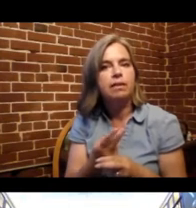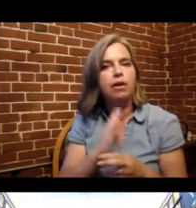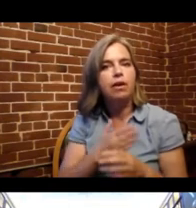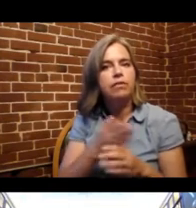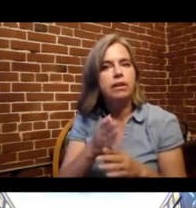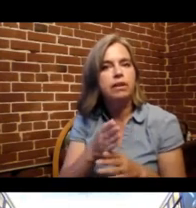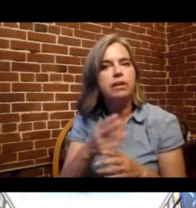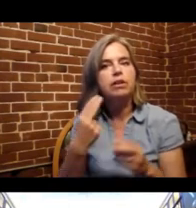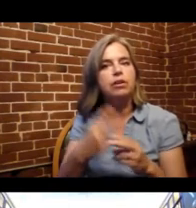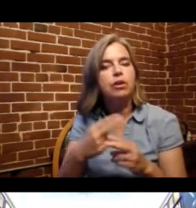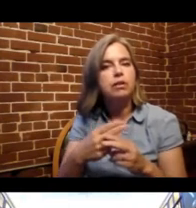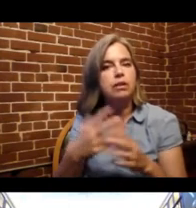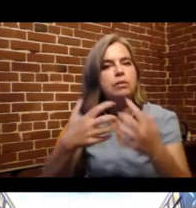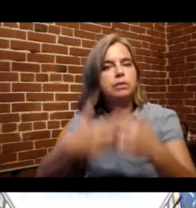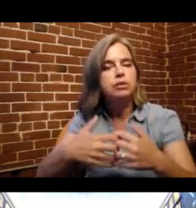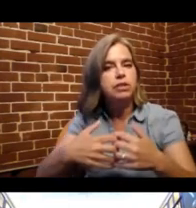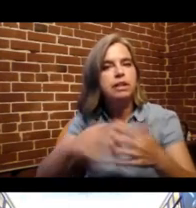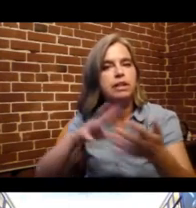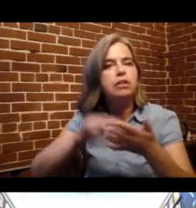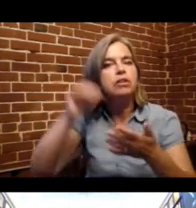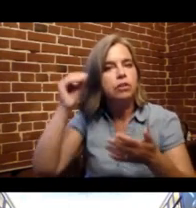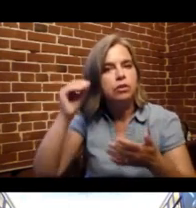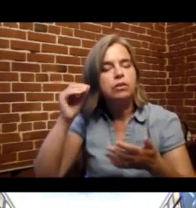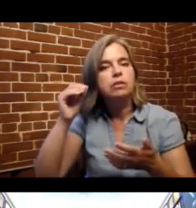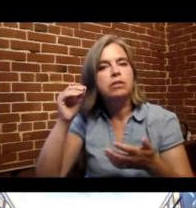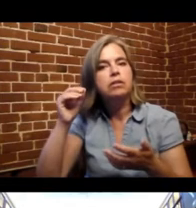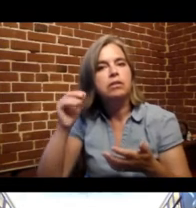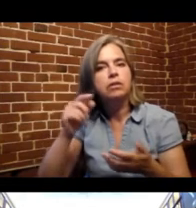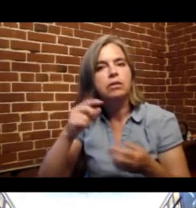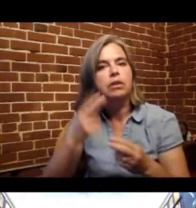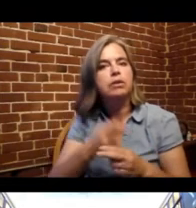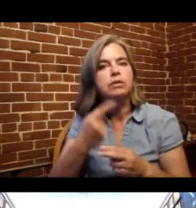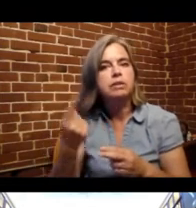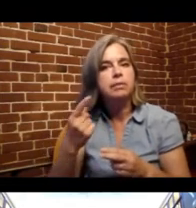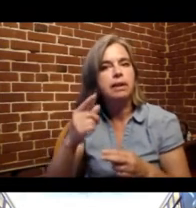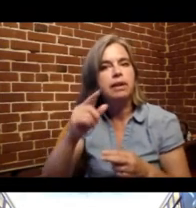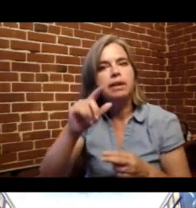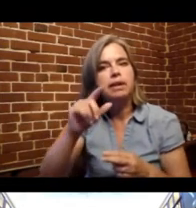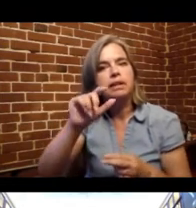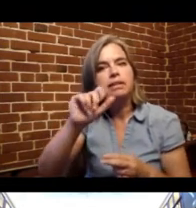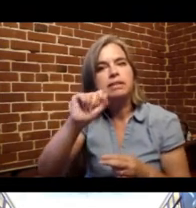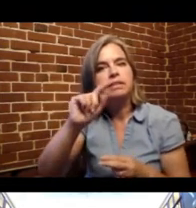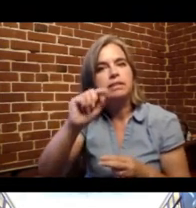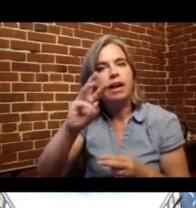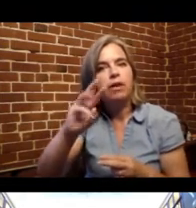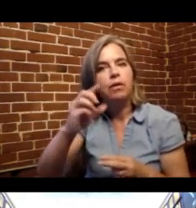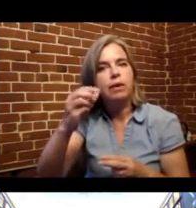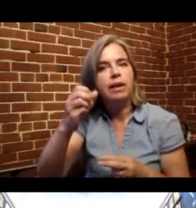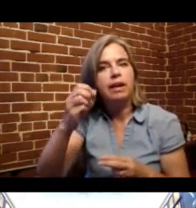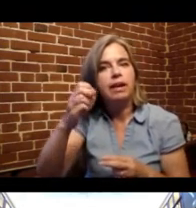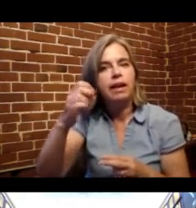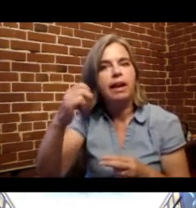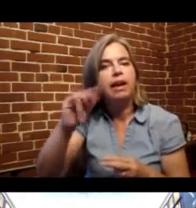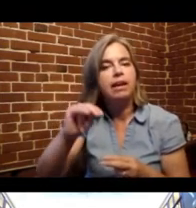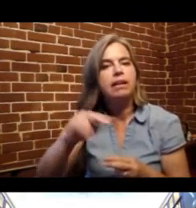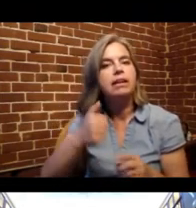machine learning. And we actually use something, it's called a style gain, and it's a